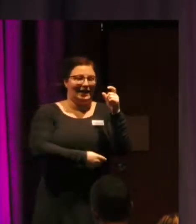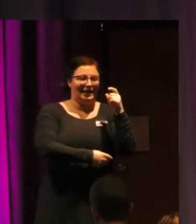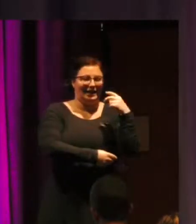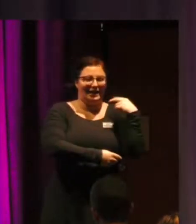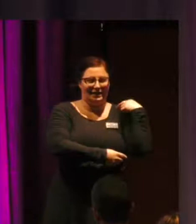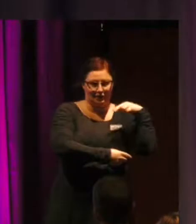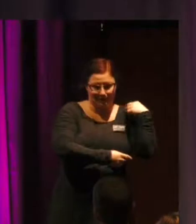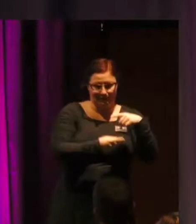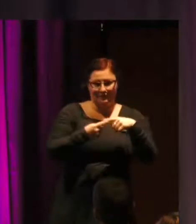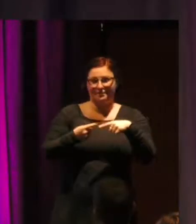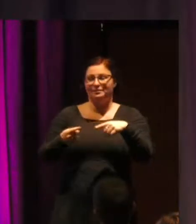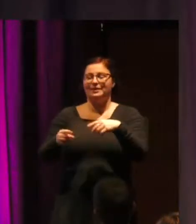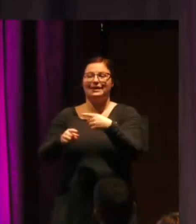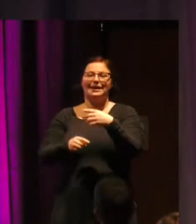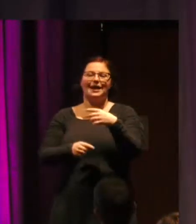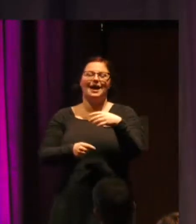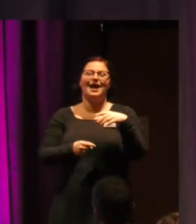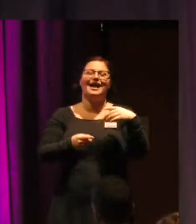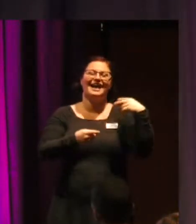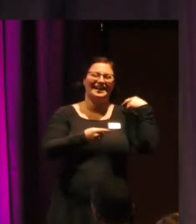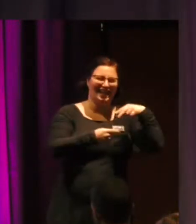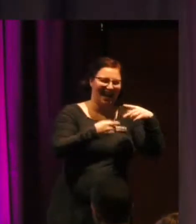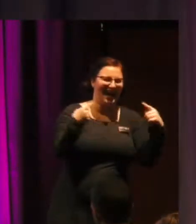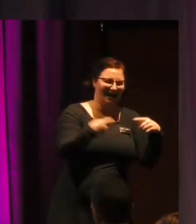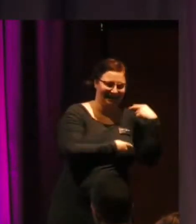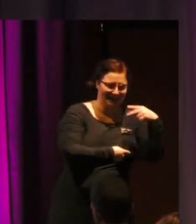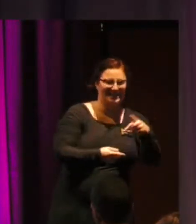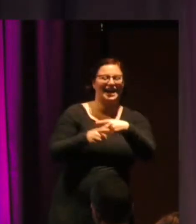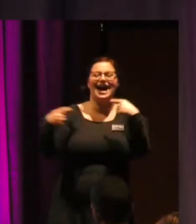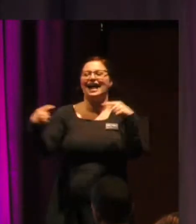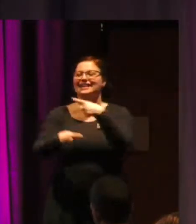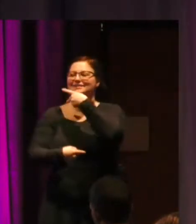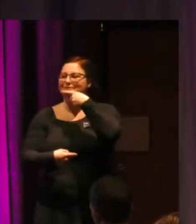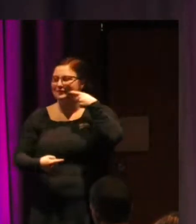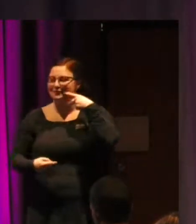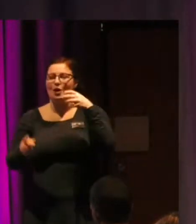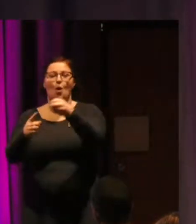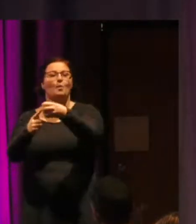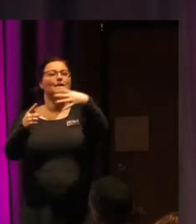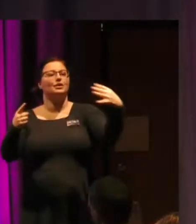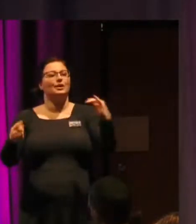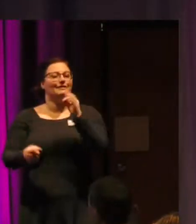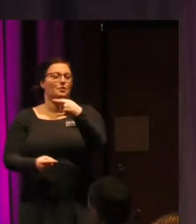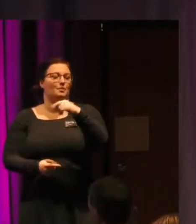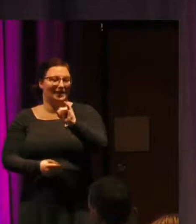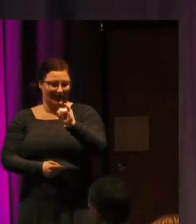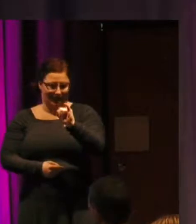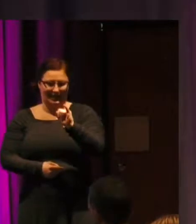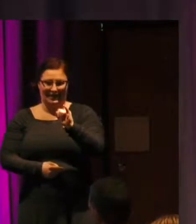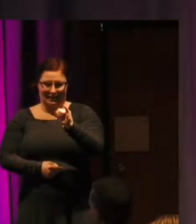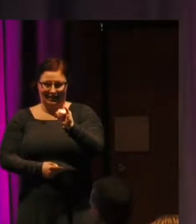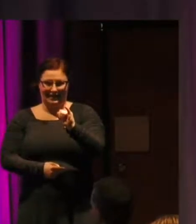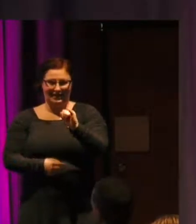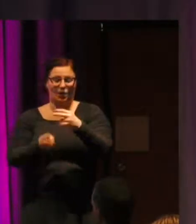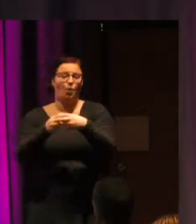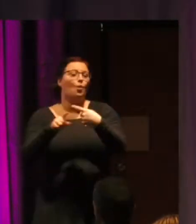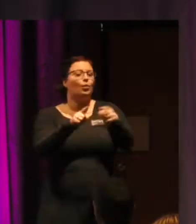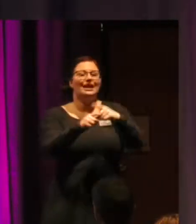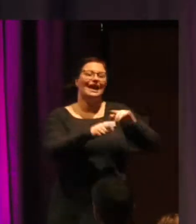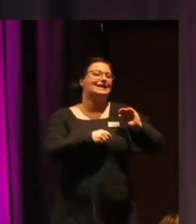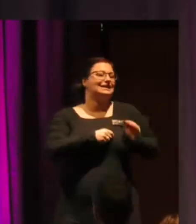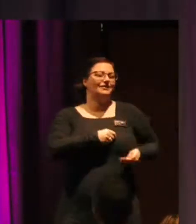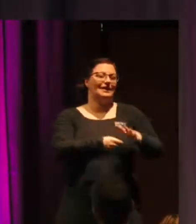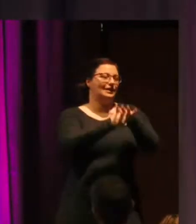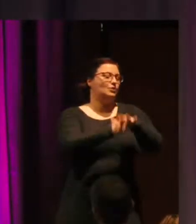Afrophobia, anti-Semitism, LGBTIQA phobia, and also misogyny